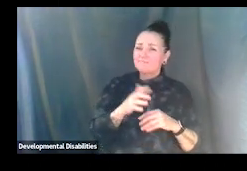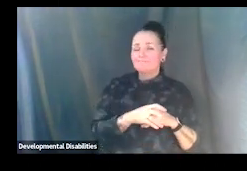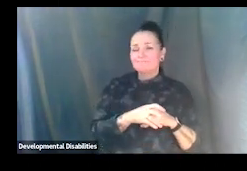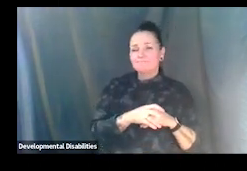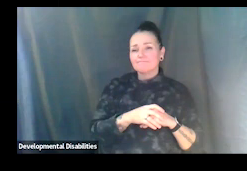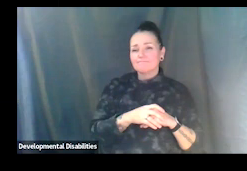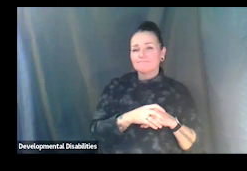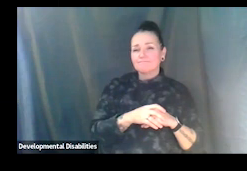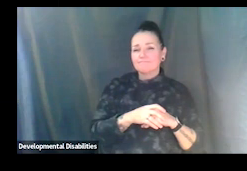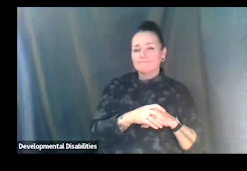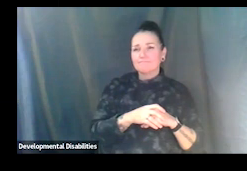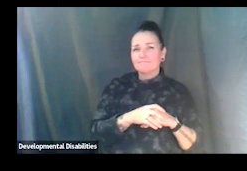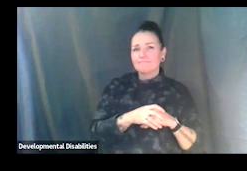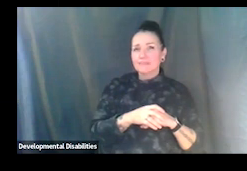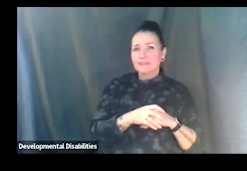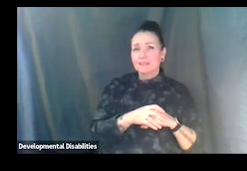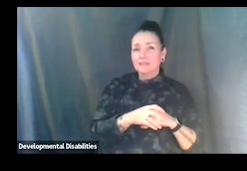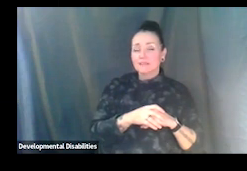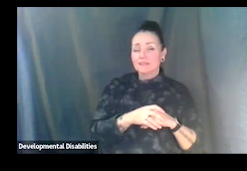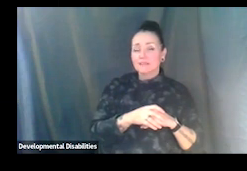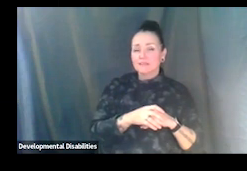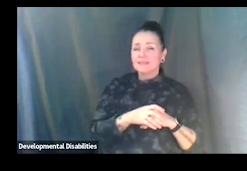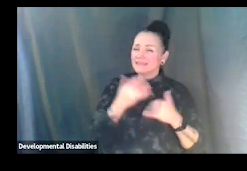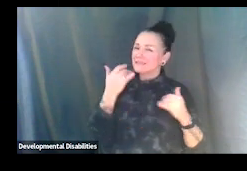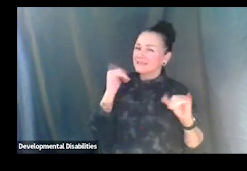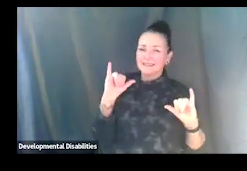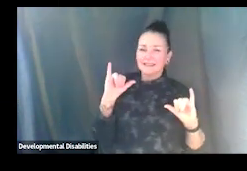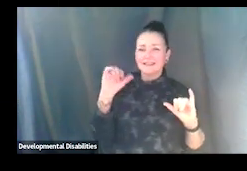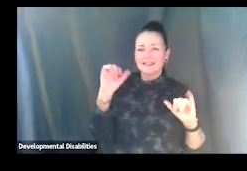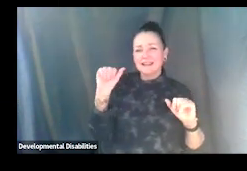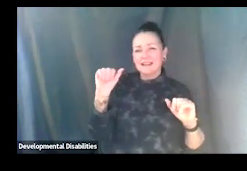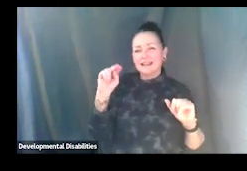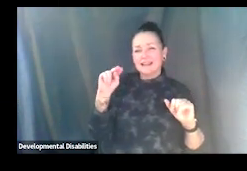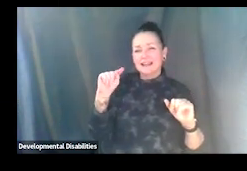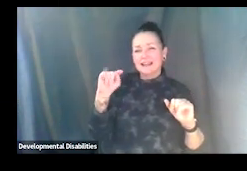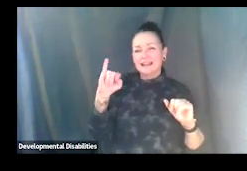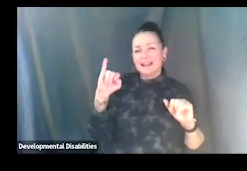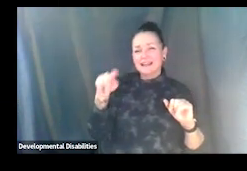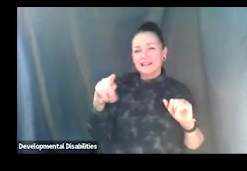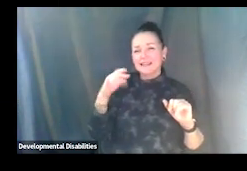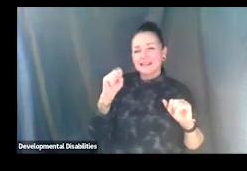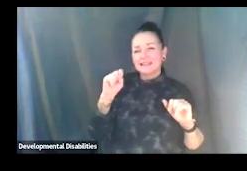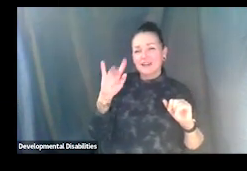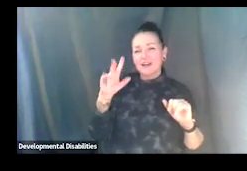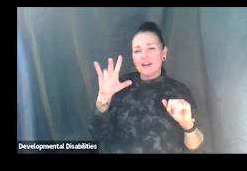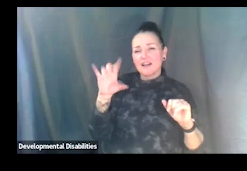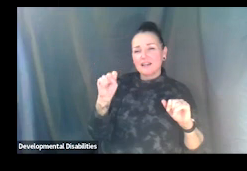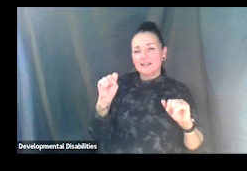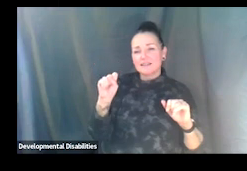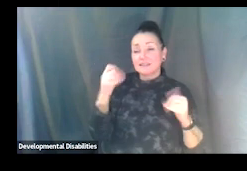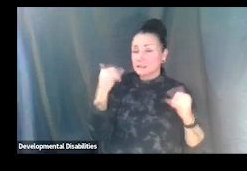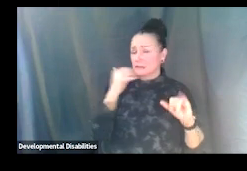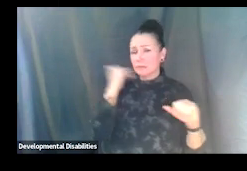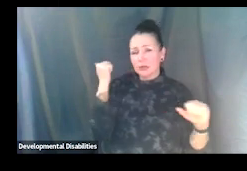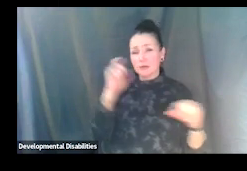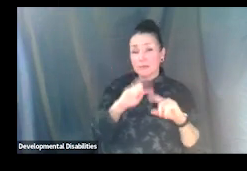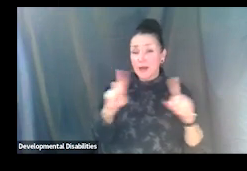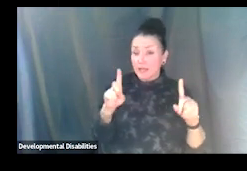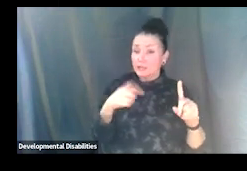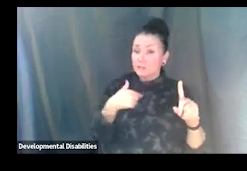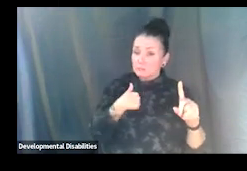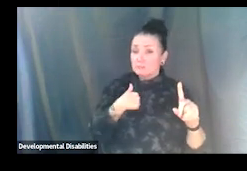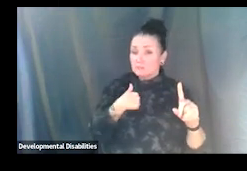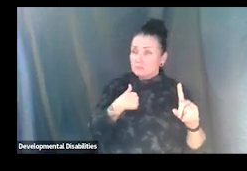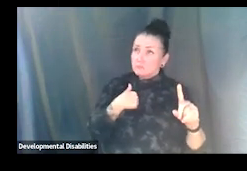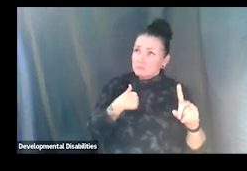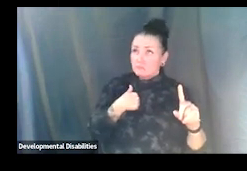they, in the last couple of years, I've actually seen a few people who I wouldn't have expected to respond to clonidine actually show significant improvement. So personally,